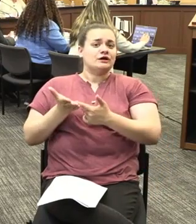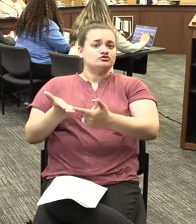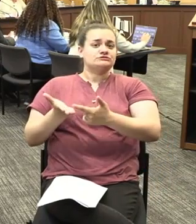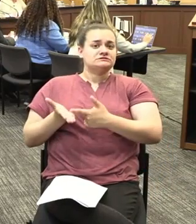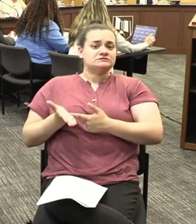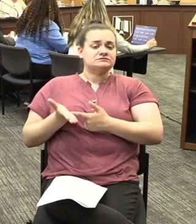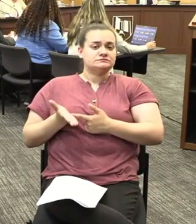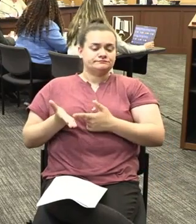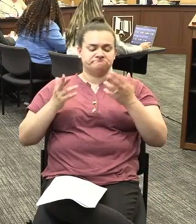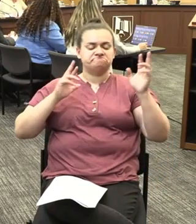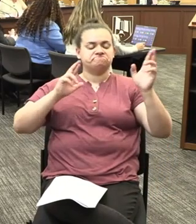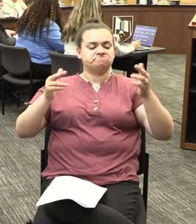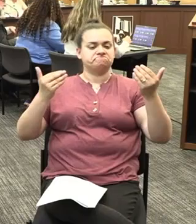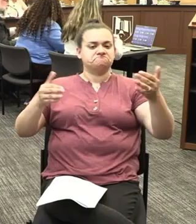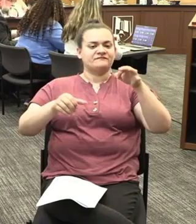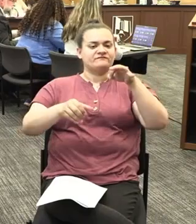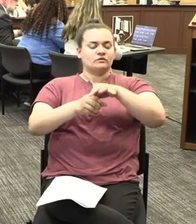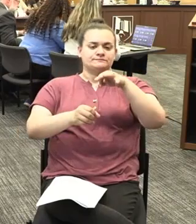We're ready to vote, please.